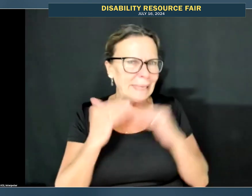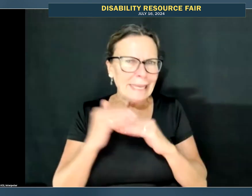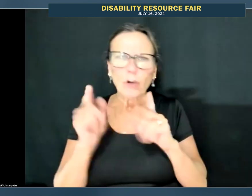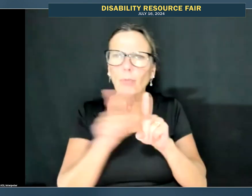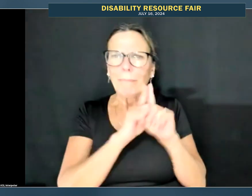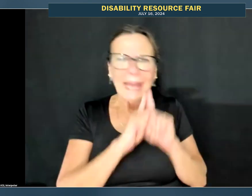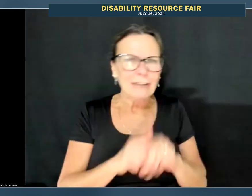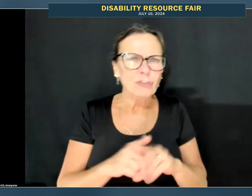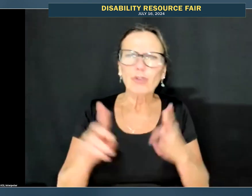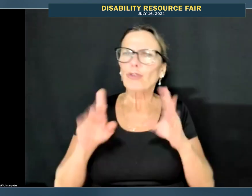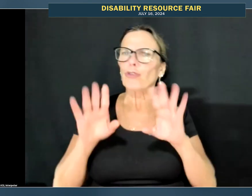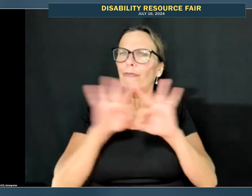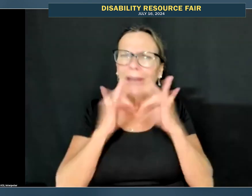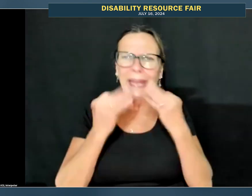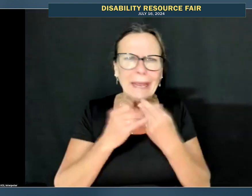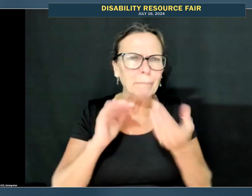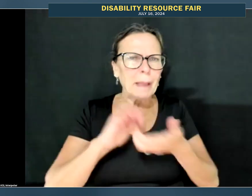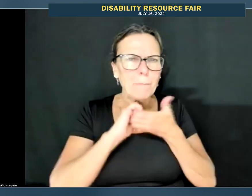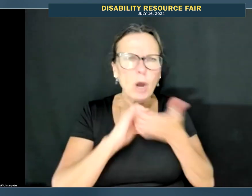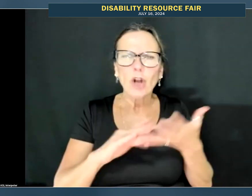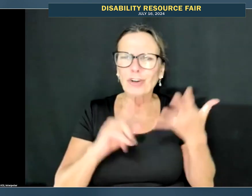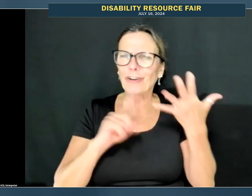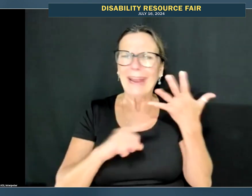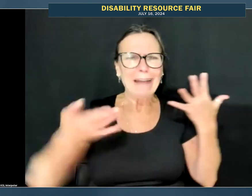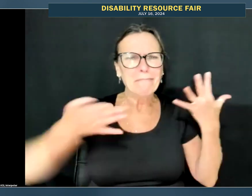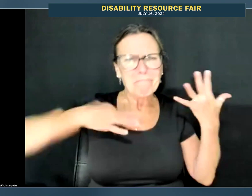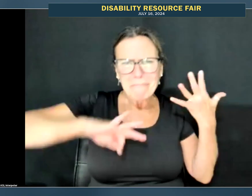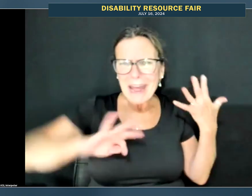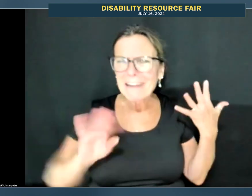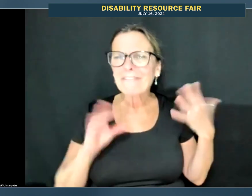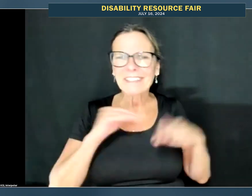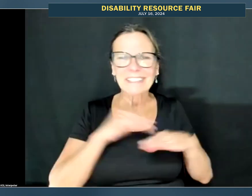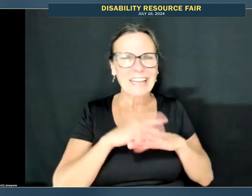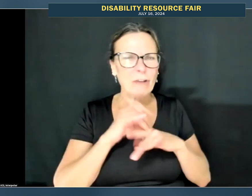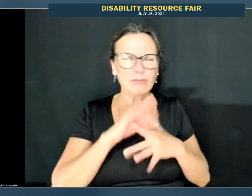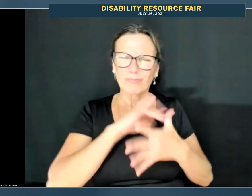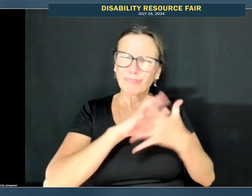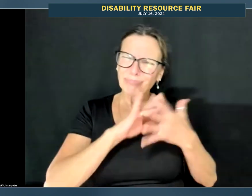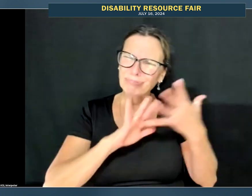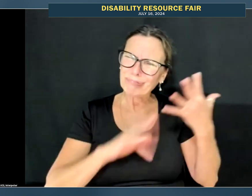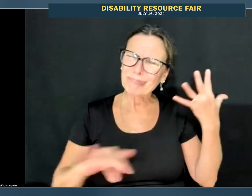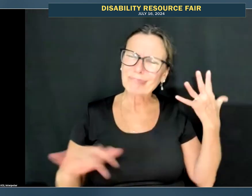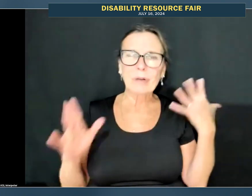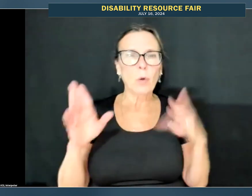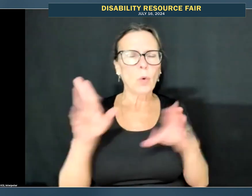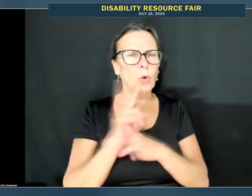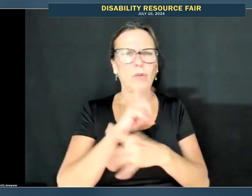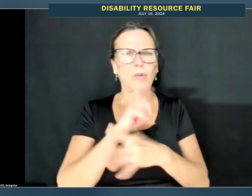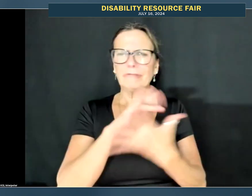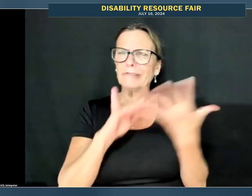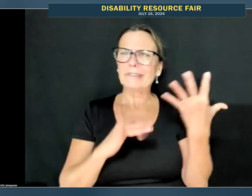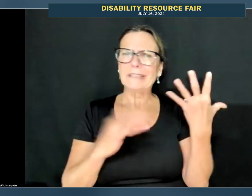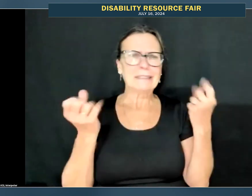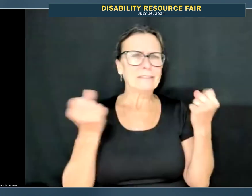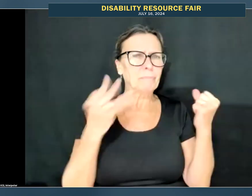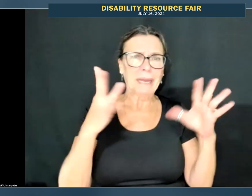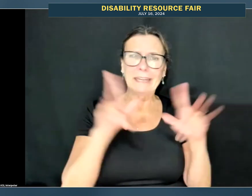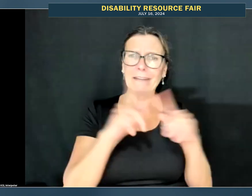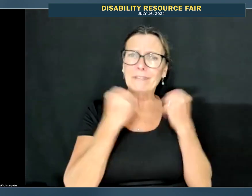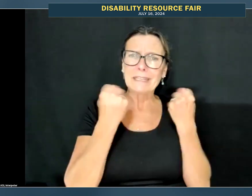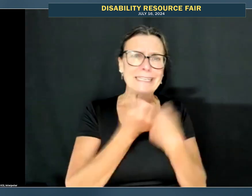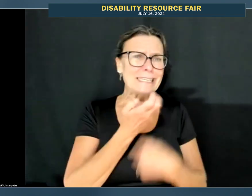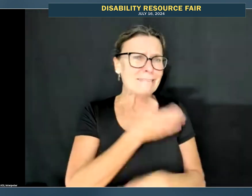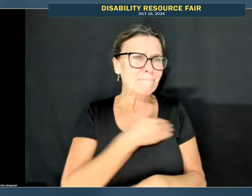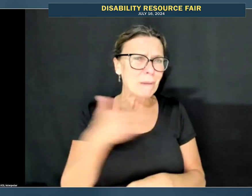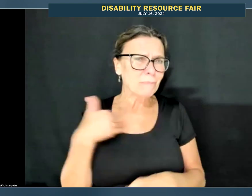family partner, and even a benefits counselor if they need it. They can use as many of the team members as they want or as few. And